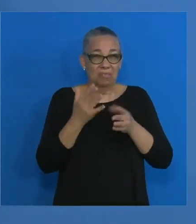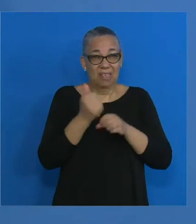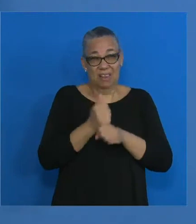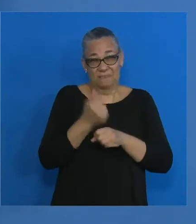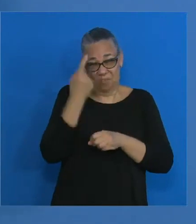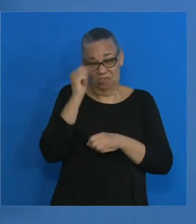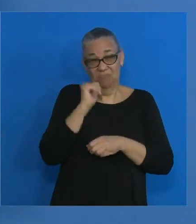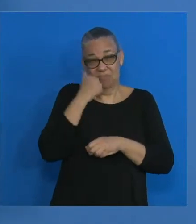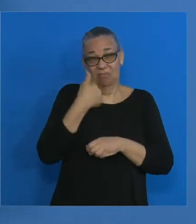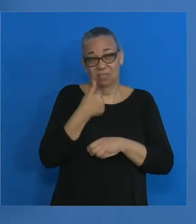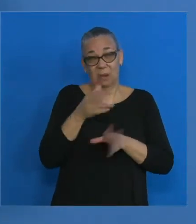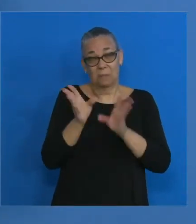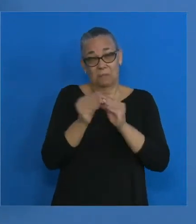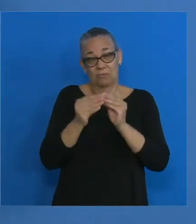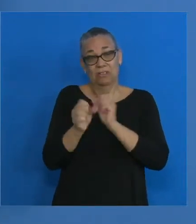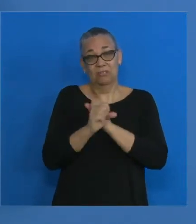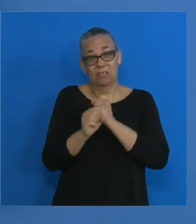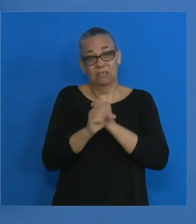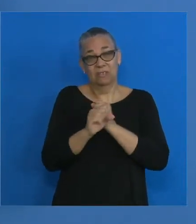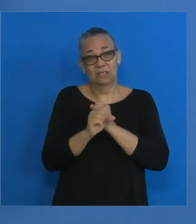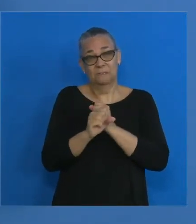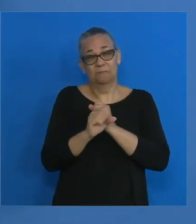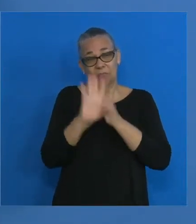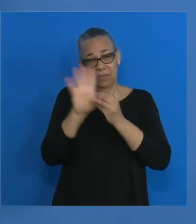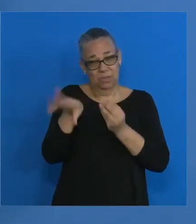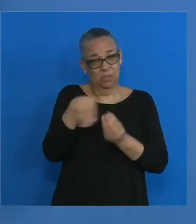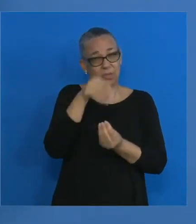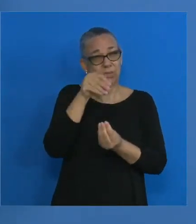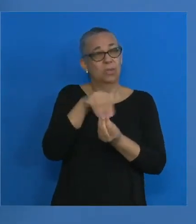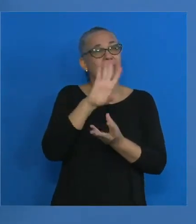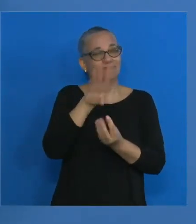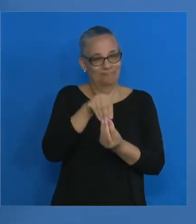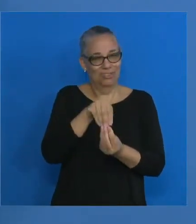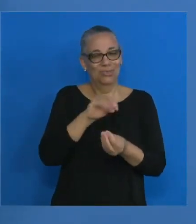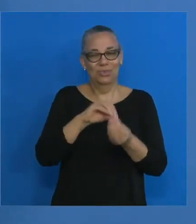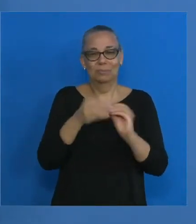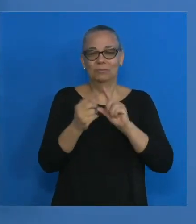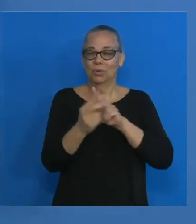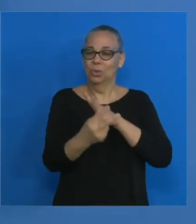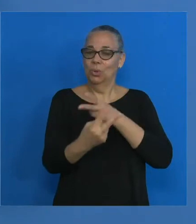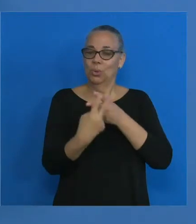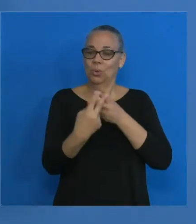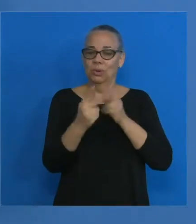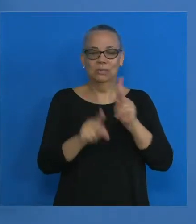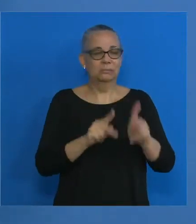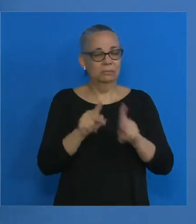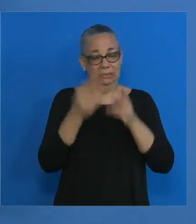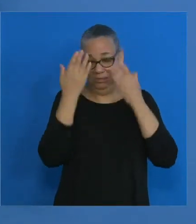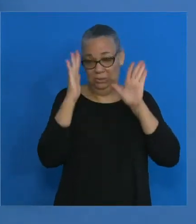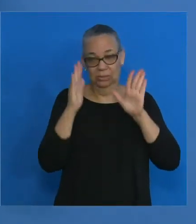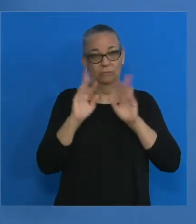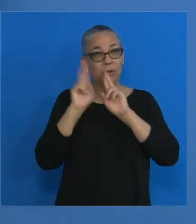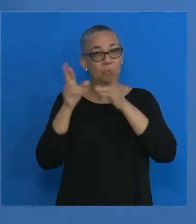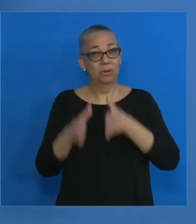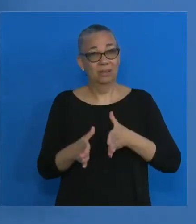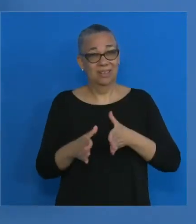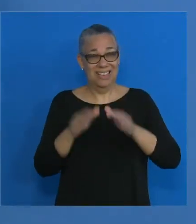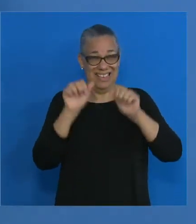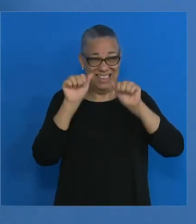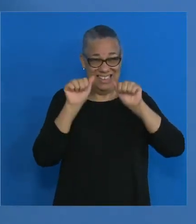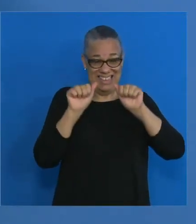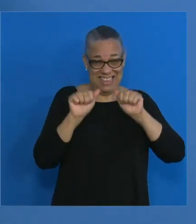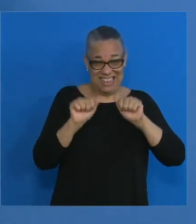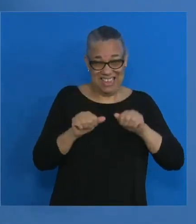tomorrow evening's press conference in terms of the total number of quarantined persons. I do not know. Is that something that might be able to be released as part of